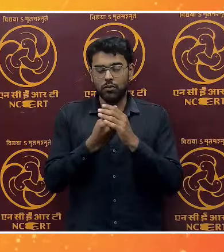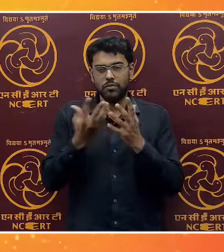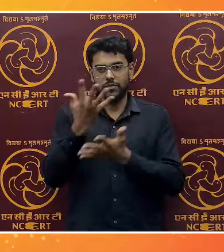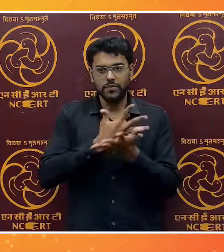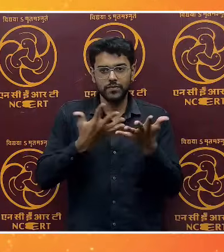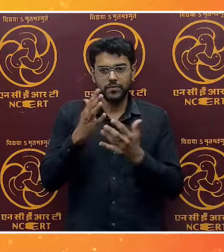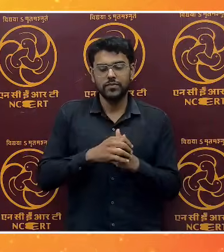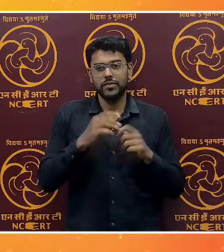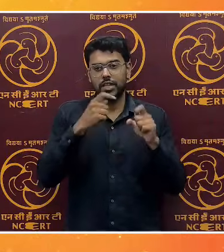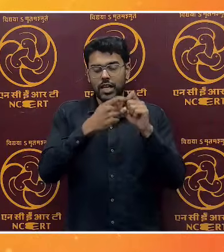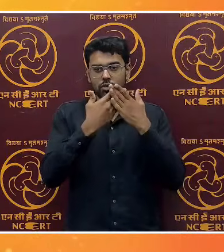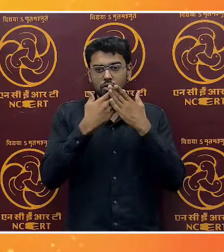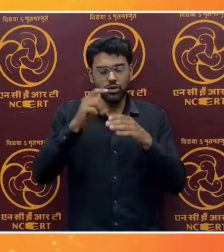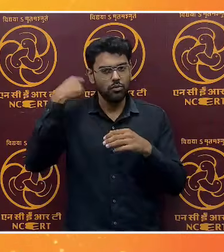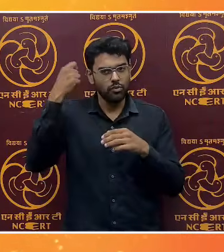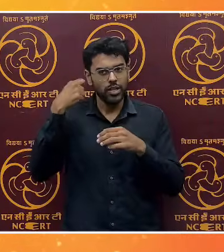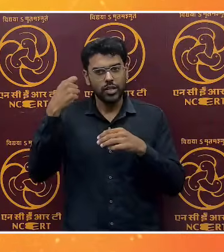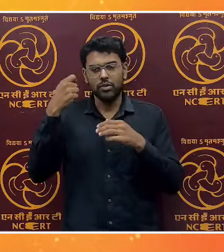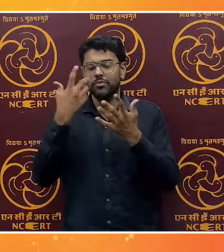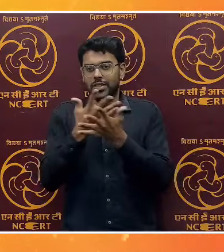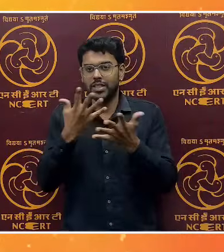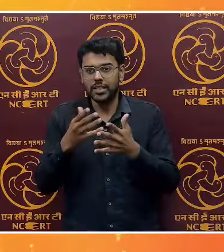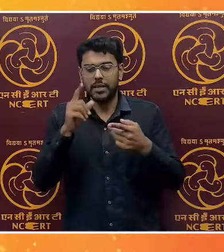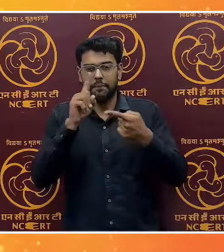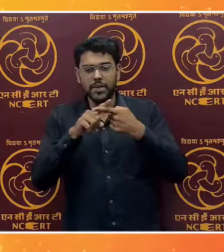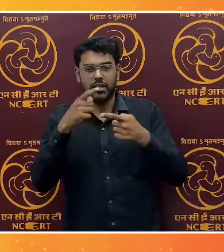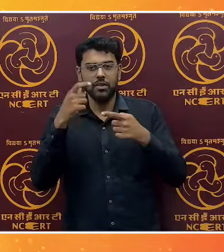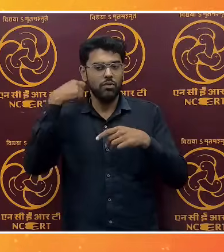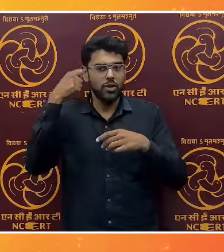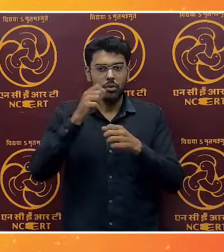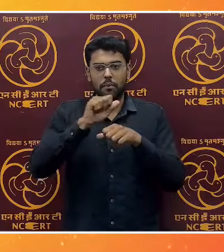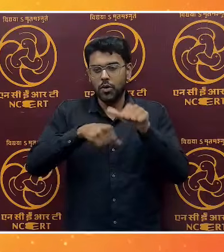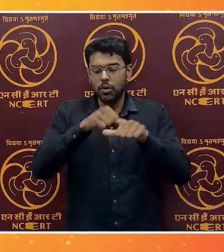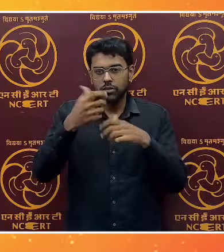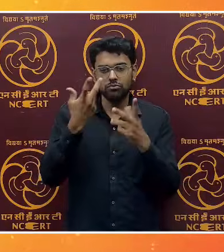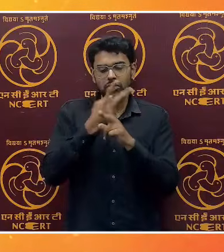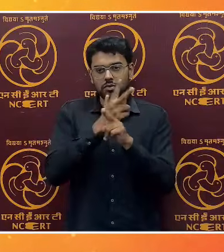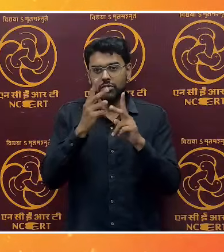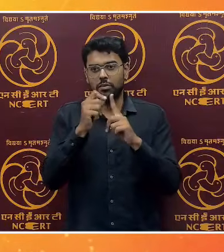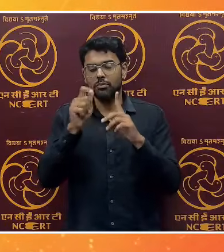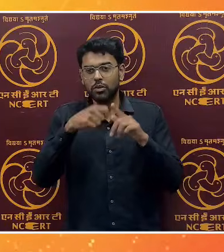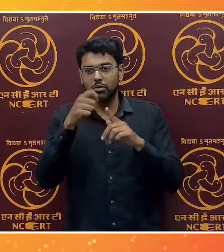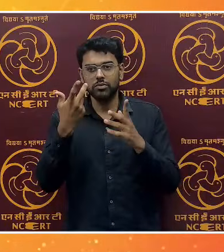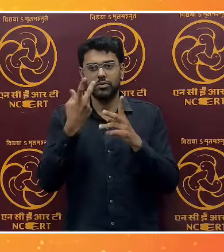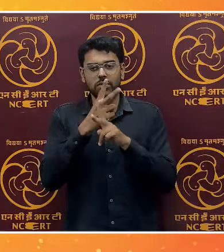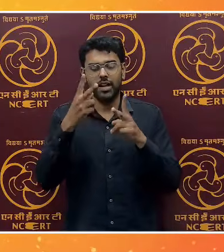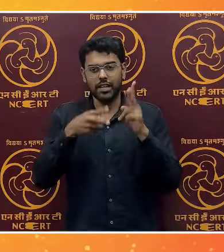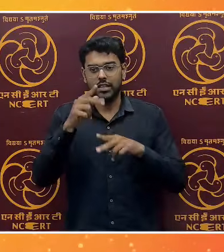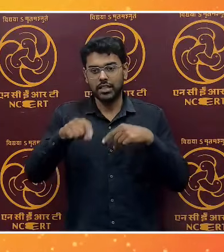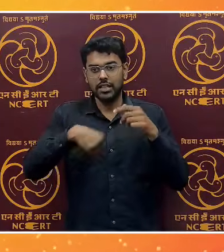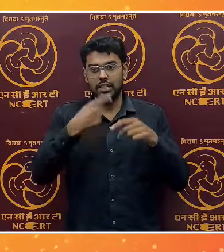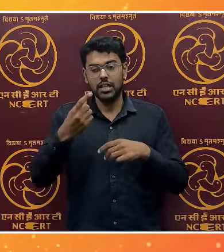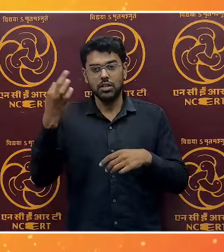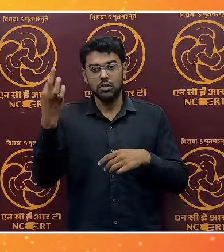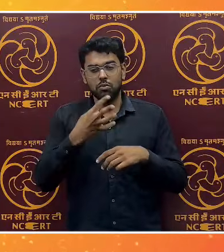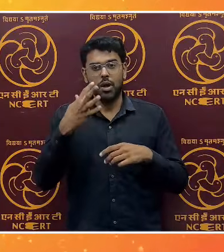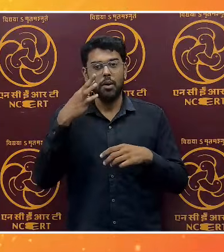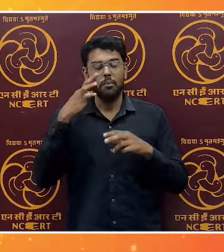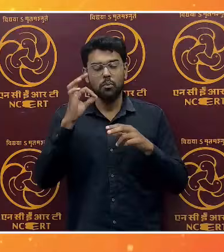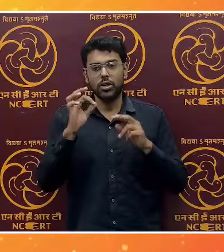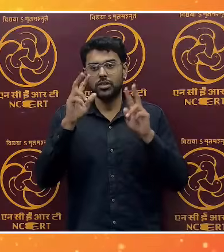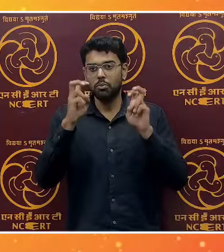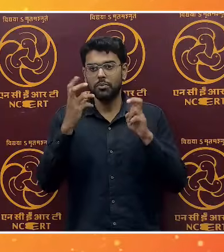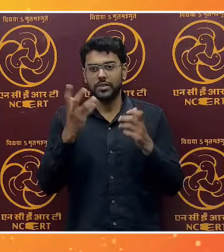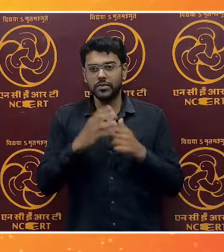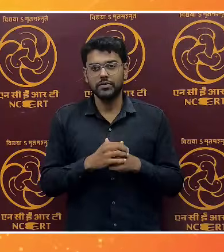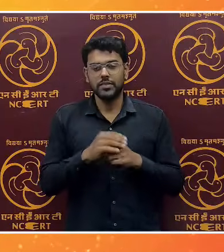about educational video resources, we talked about video production and editing. Tomorrow we will be coming up with yet another very important topic, and that